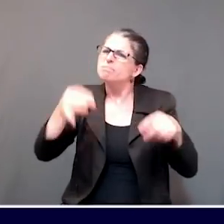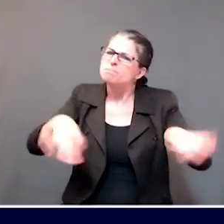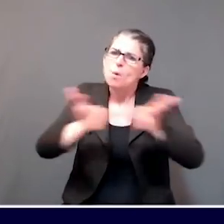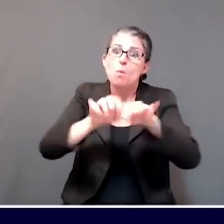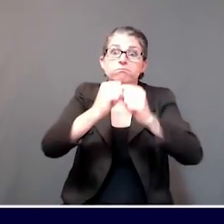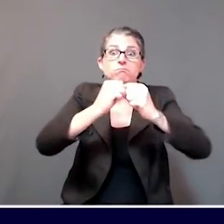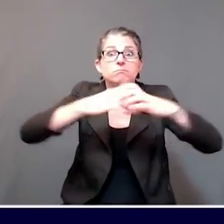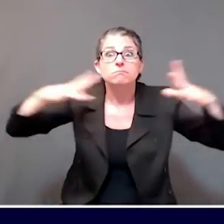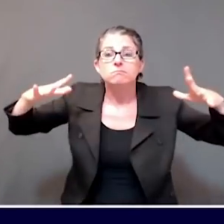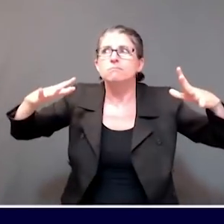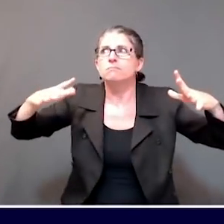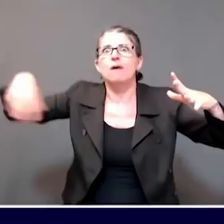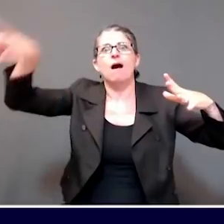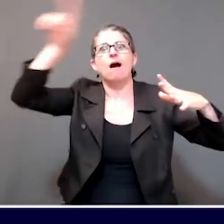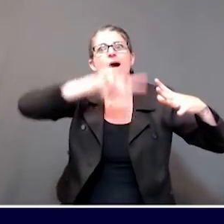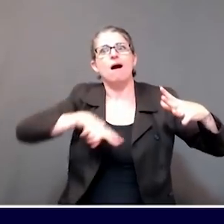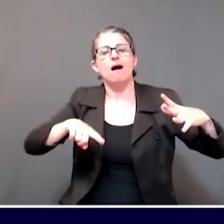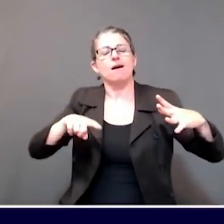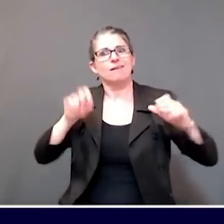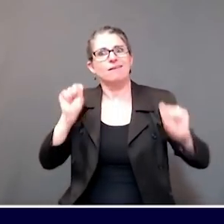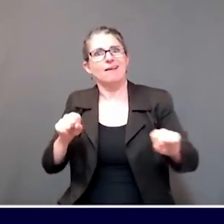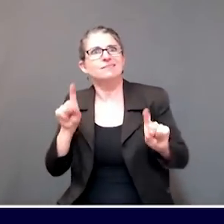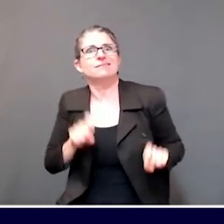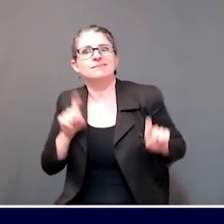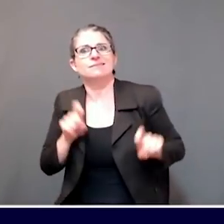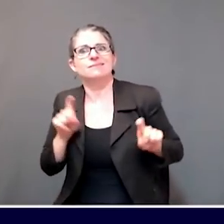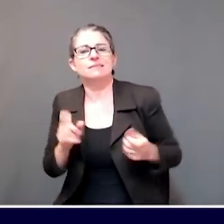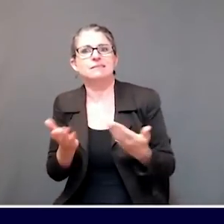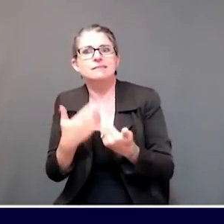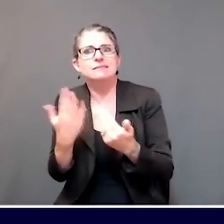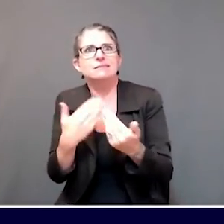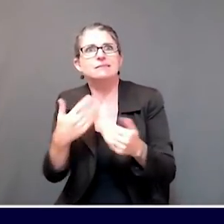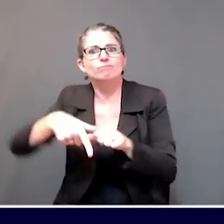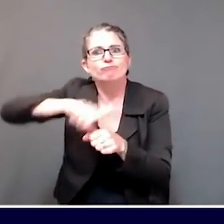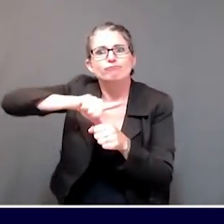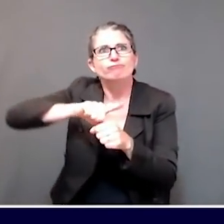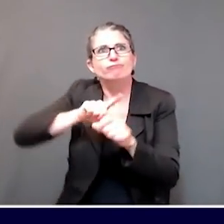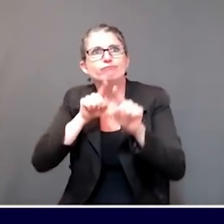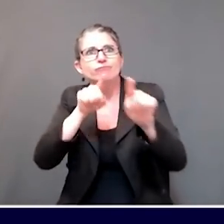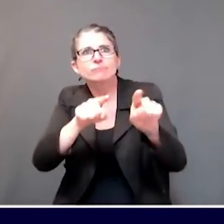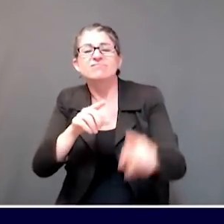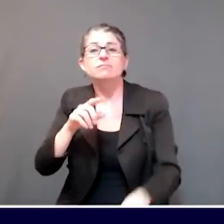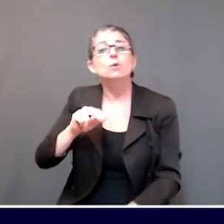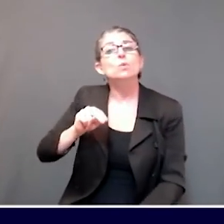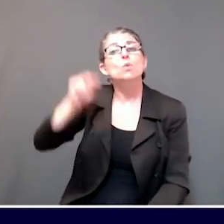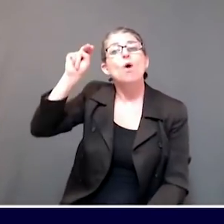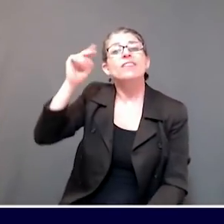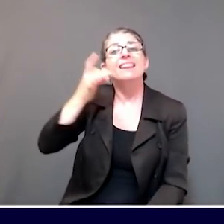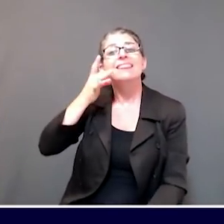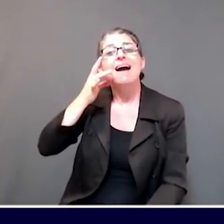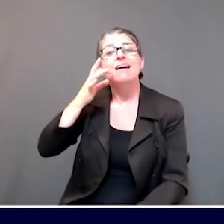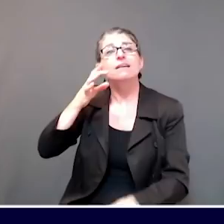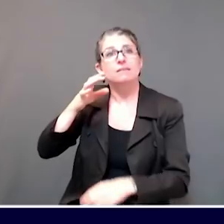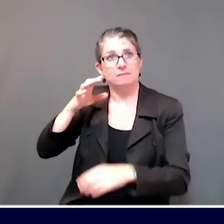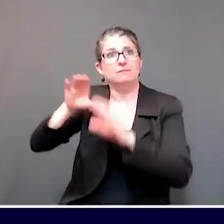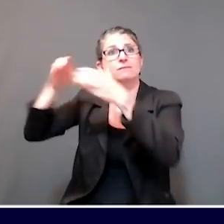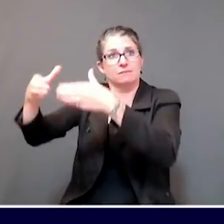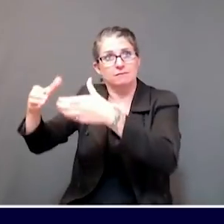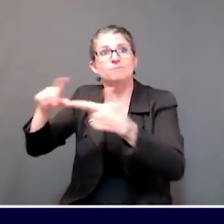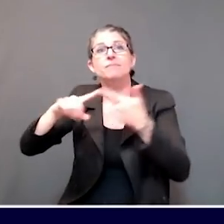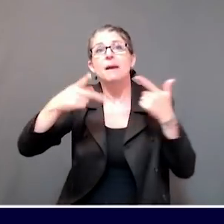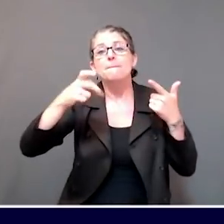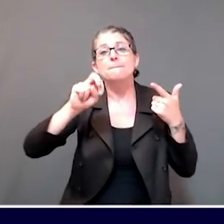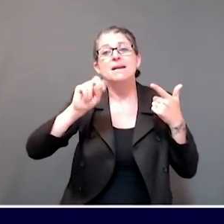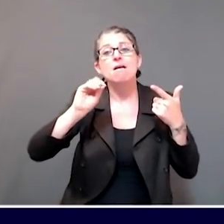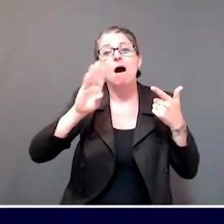Specifically, the department is finalizing agreements with Northern Light Health, Penobscot Community Health Care, Maine General